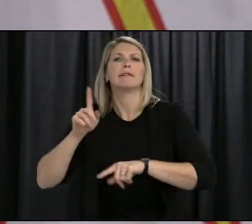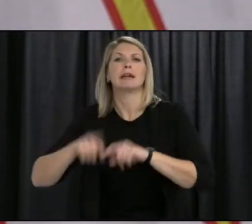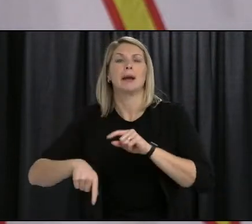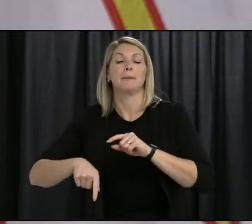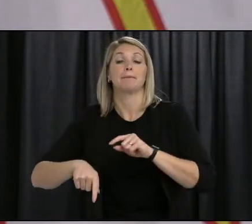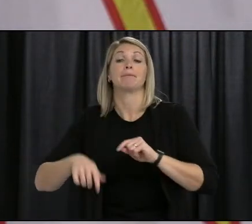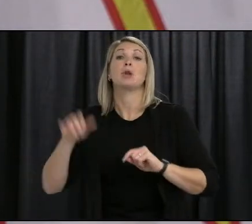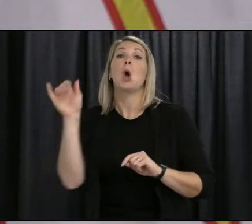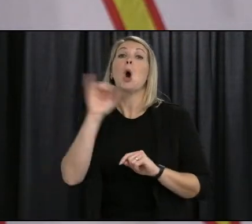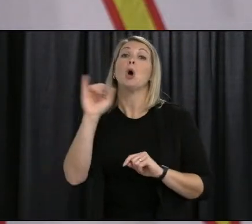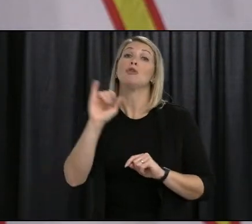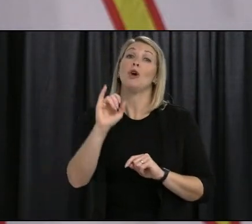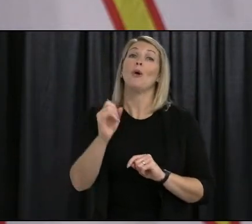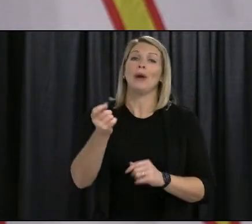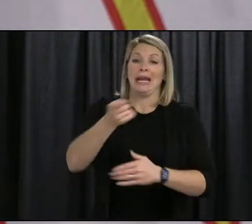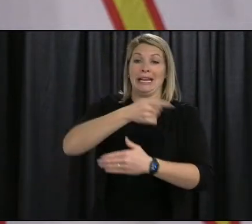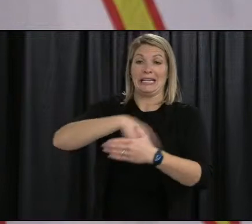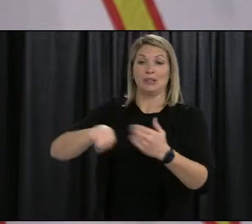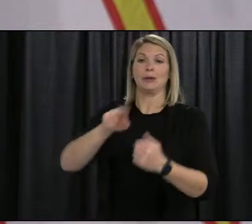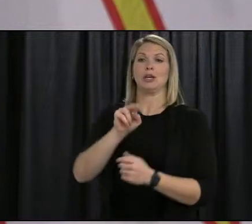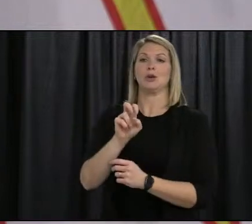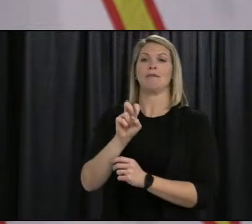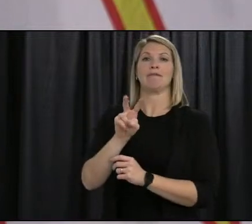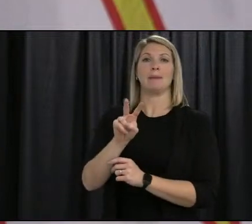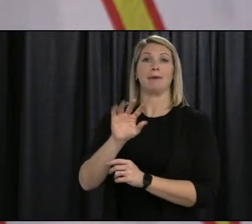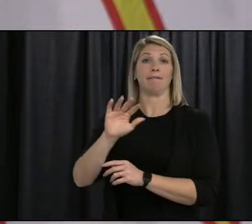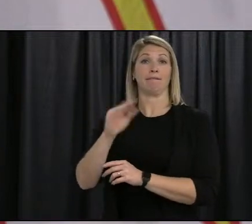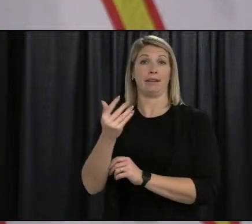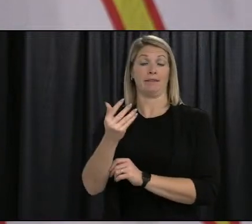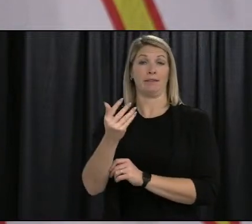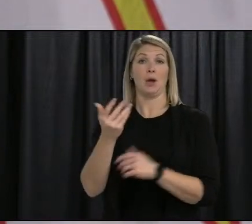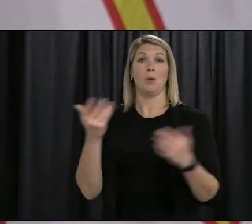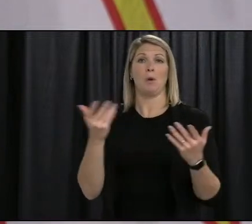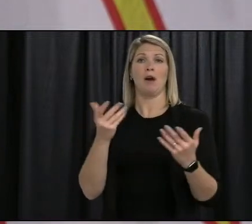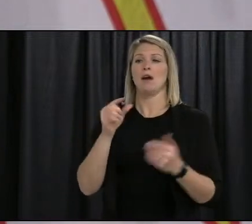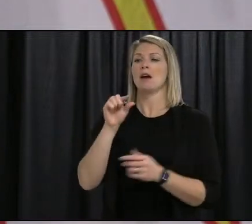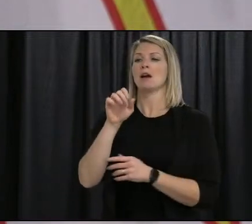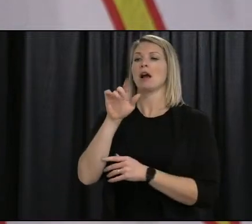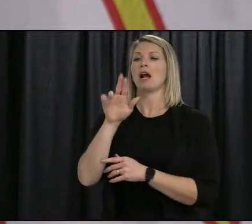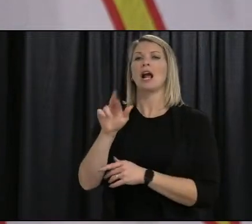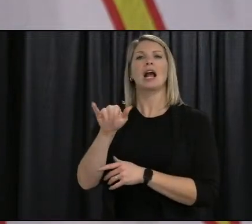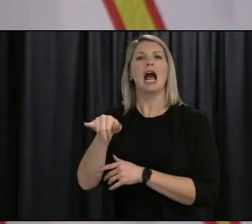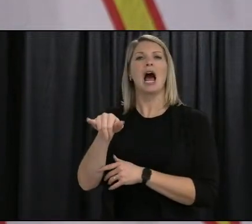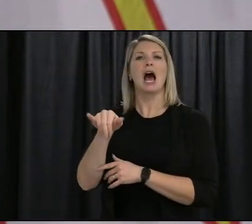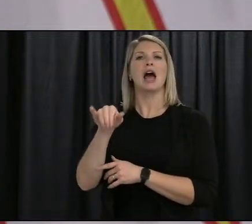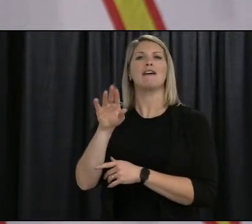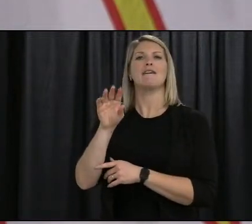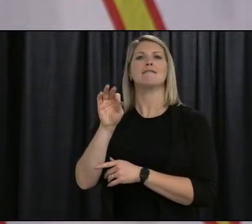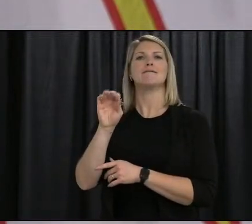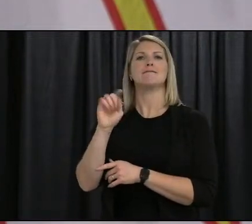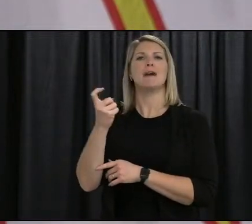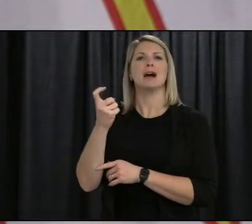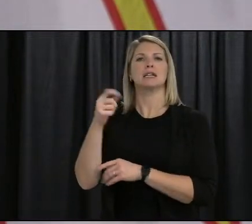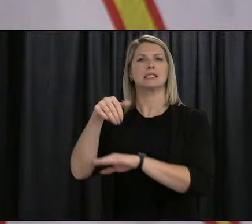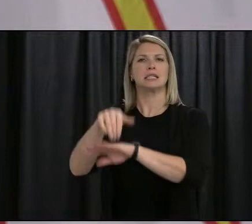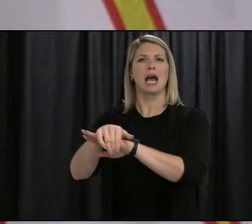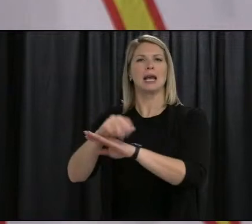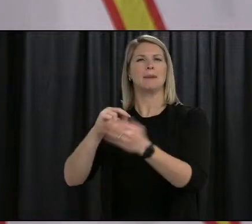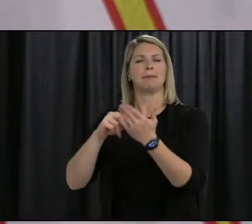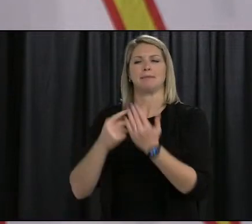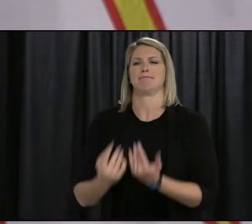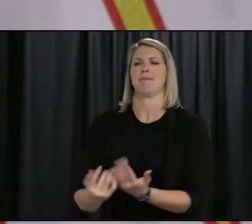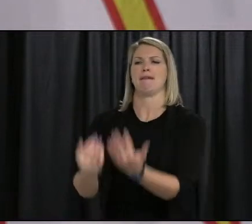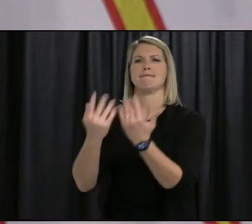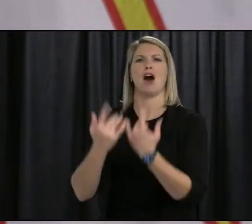5th, I would also like to take the opportunity today to remind communities and residents about the COVID-19 public health guidelines for outdoor